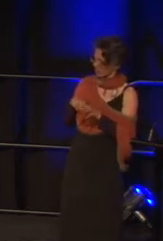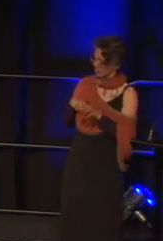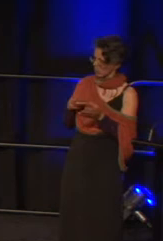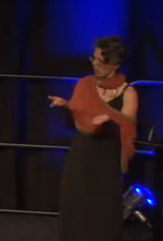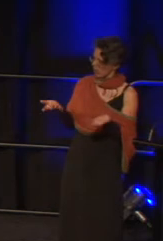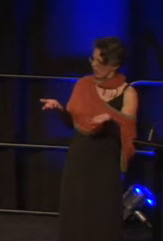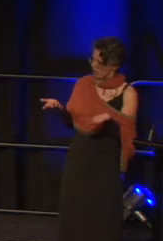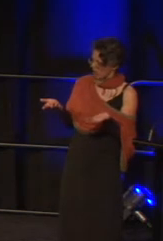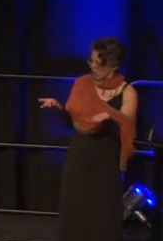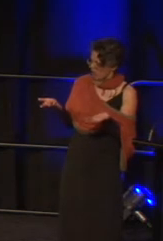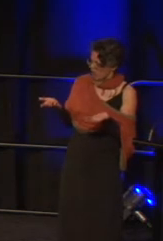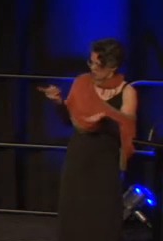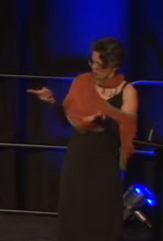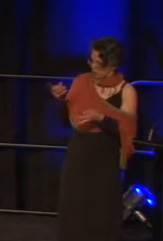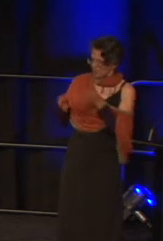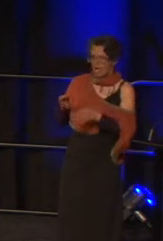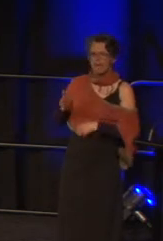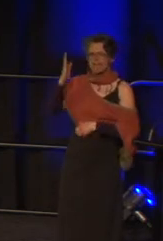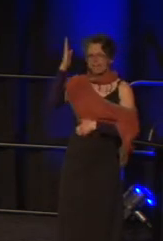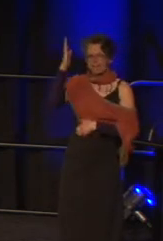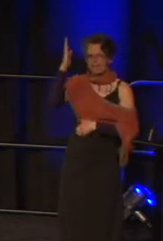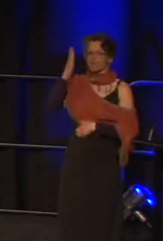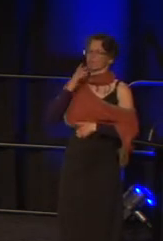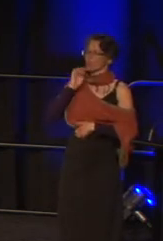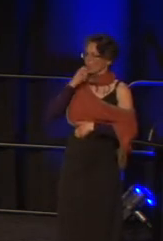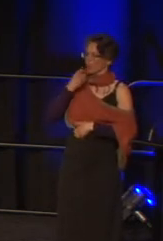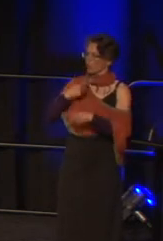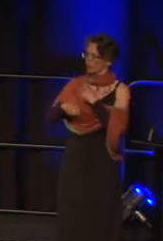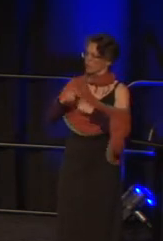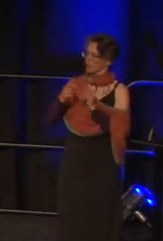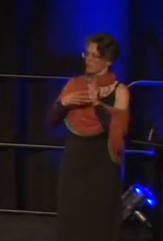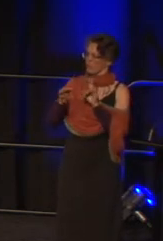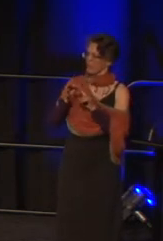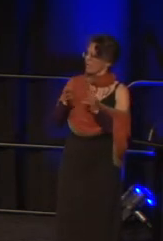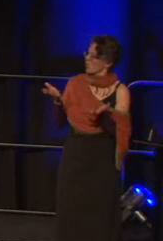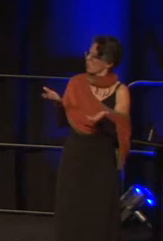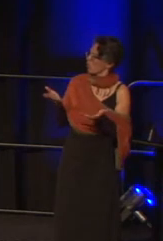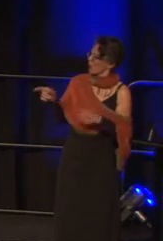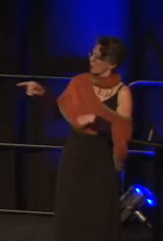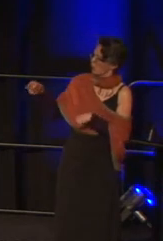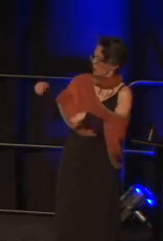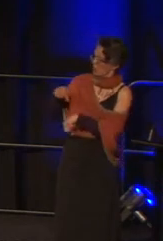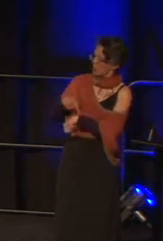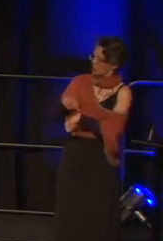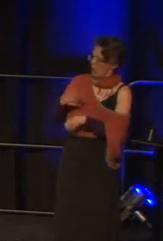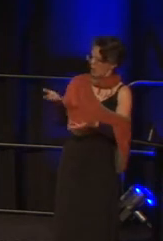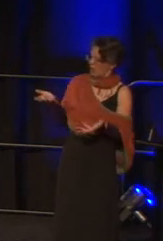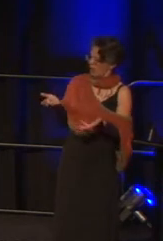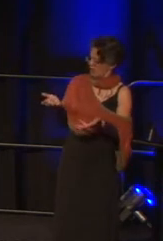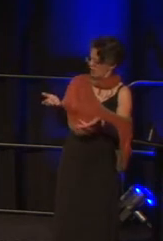were you when you decided you were going to make a decision to put yourself out there like this and be a